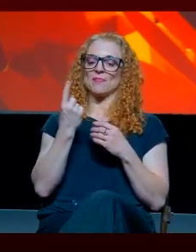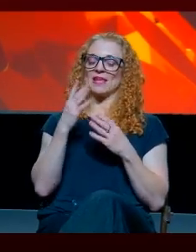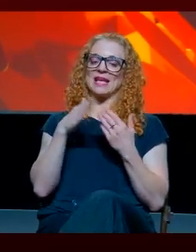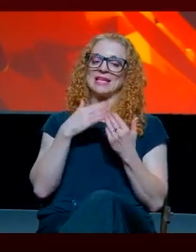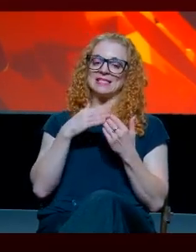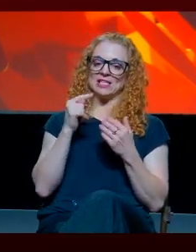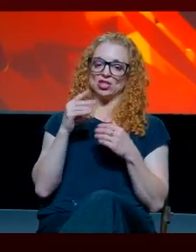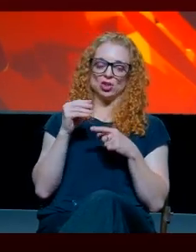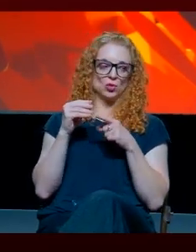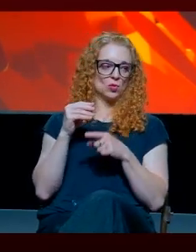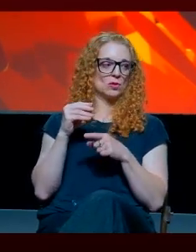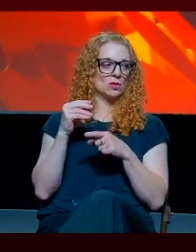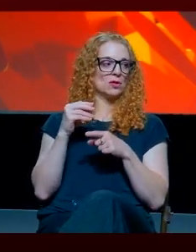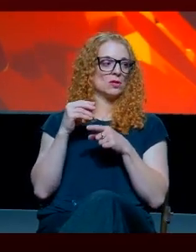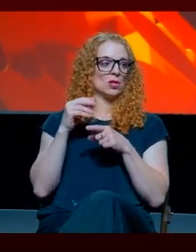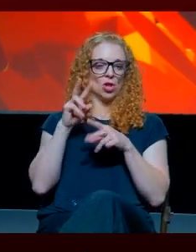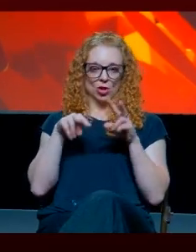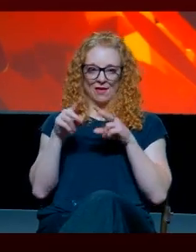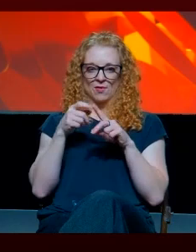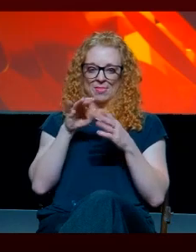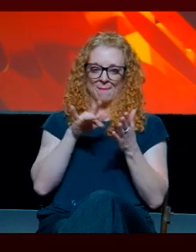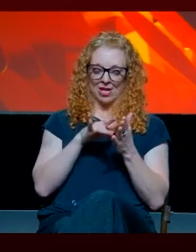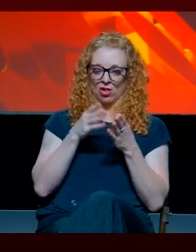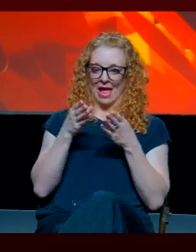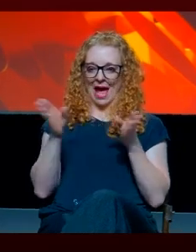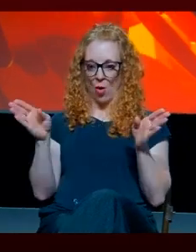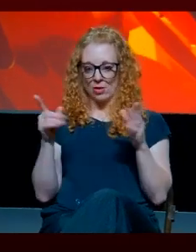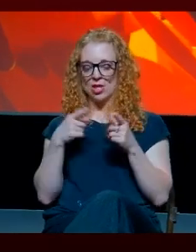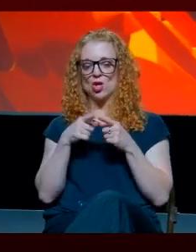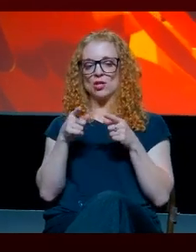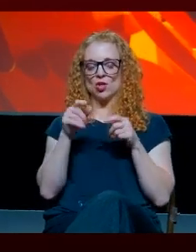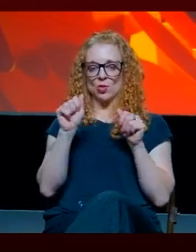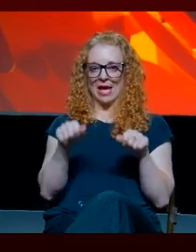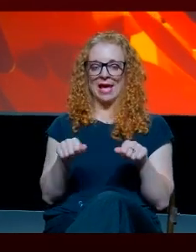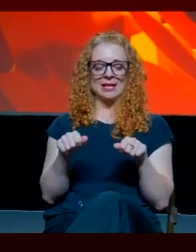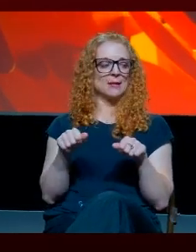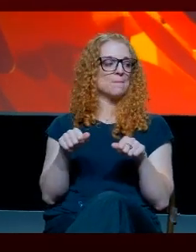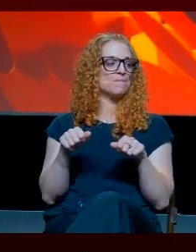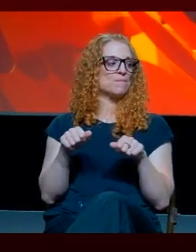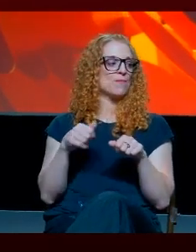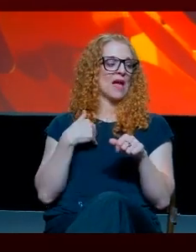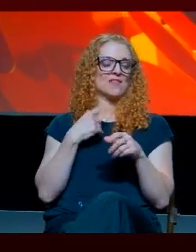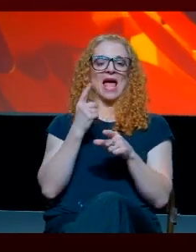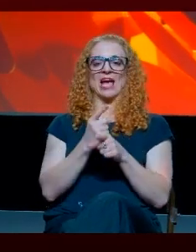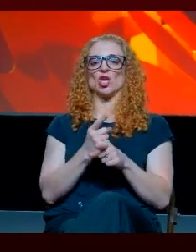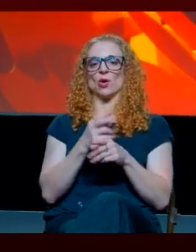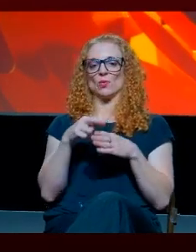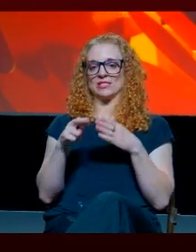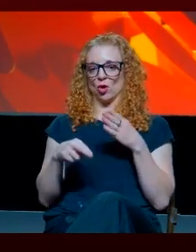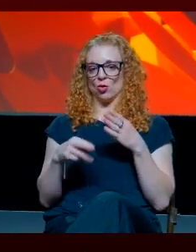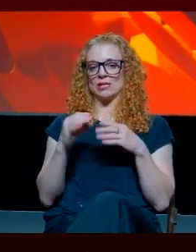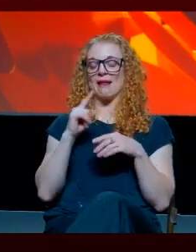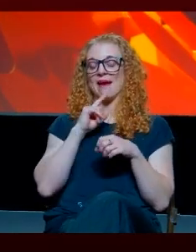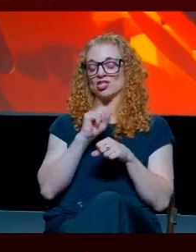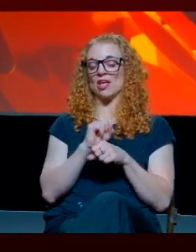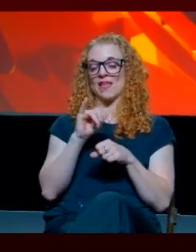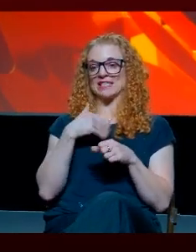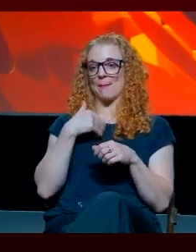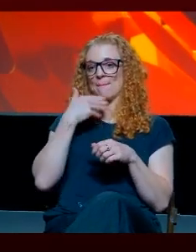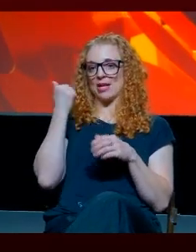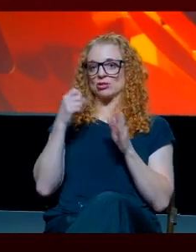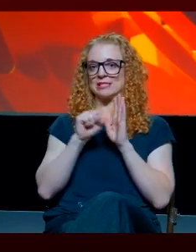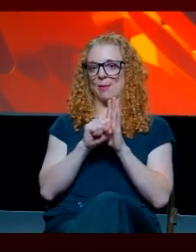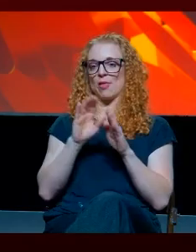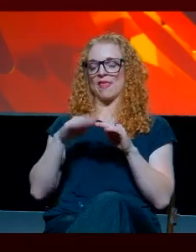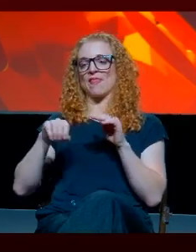because you go from the middle out to allow you to get an accurate result. And in fact, it has a better sampling than the